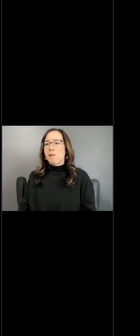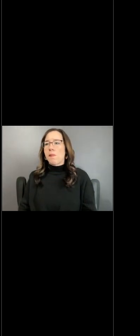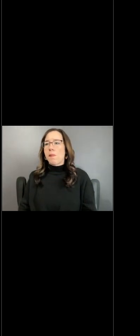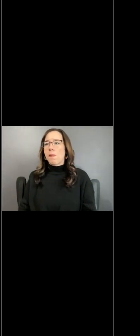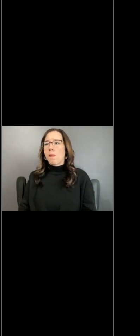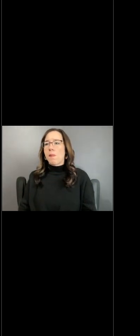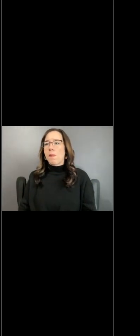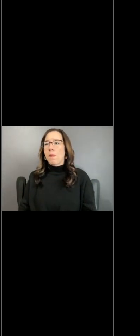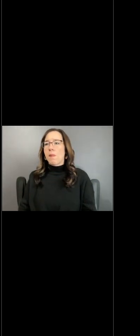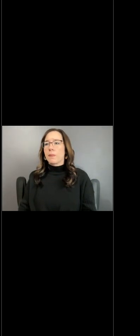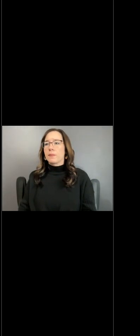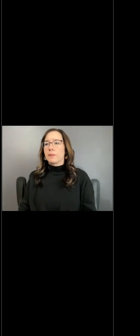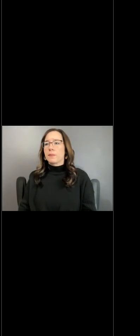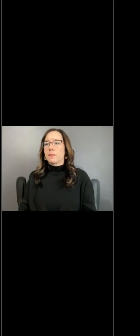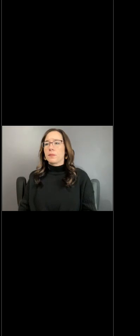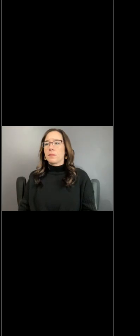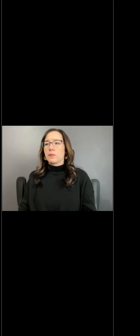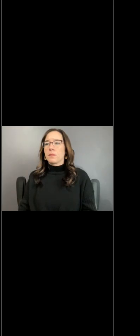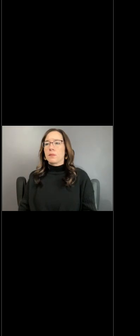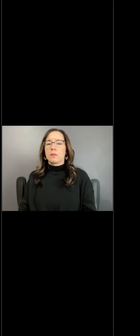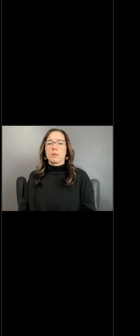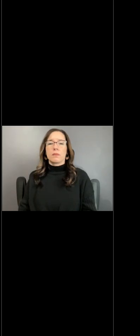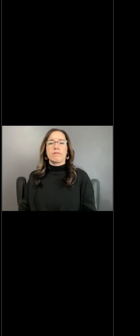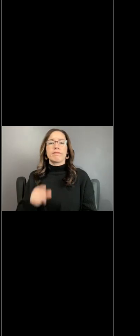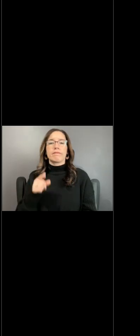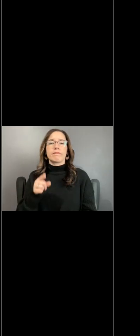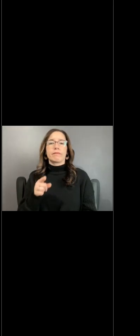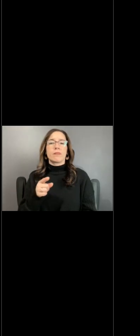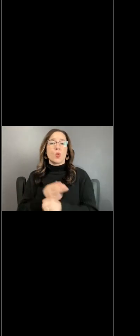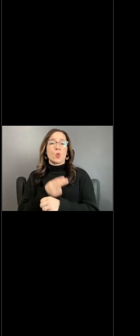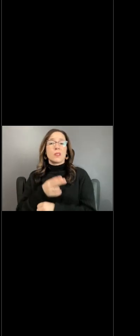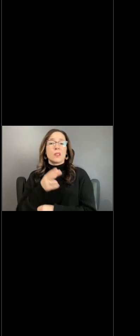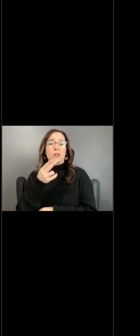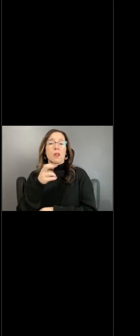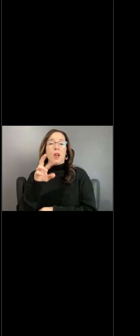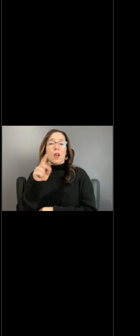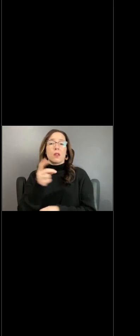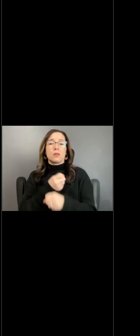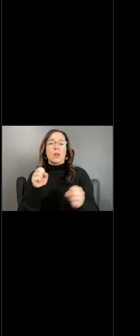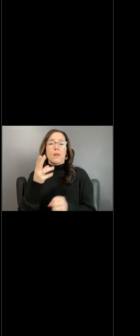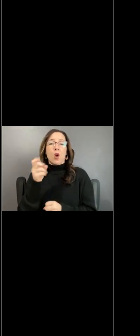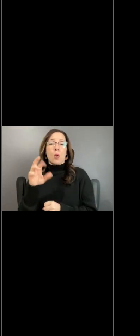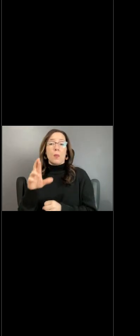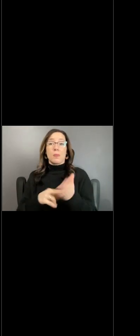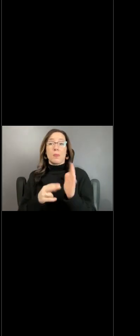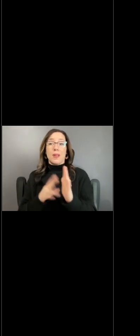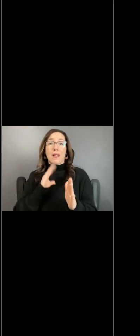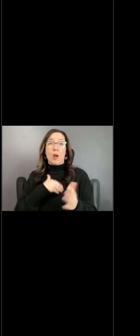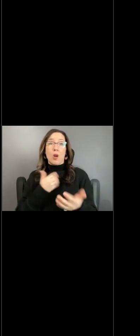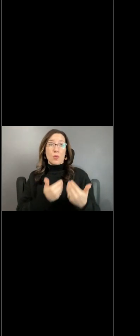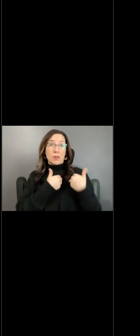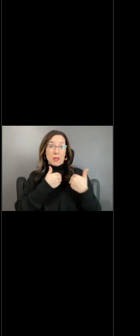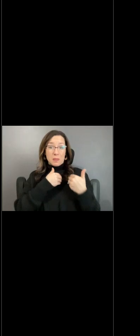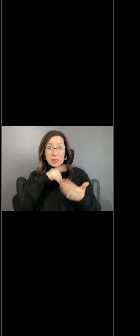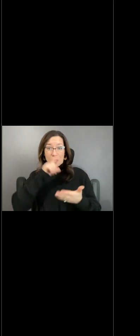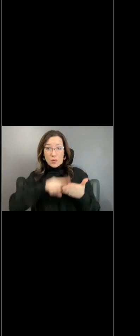Using a HUD safe harbor does not change HUD's responsibility to investigate complaints.